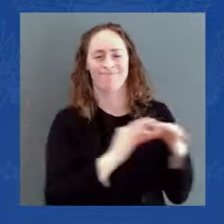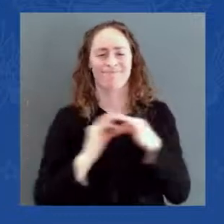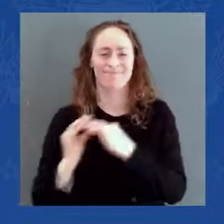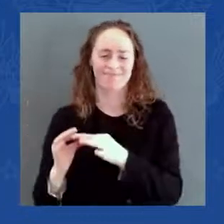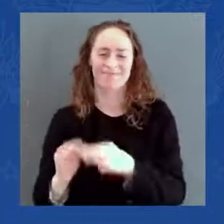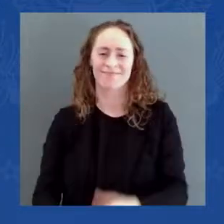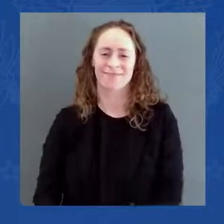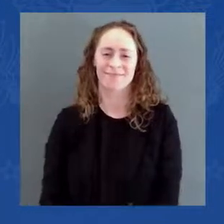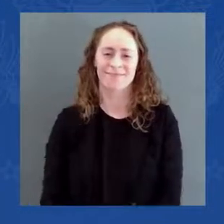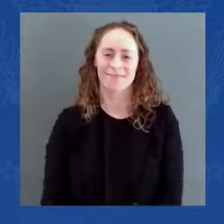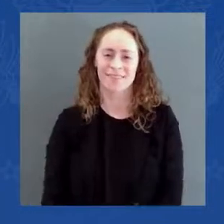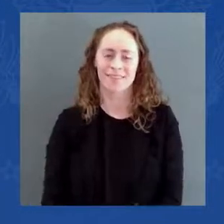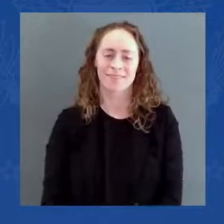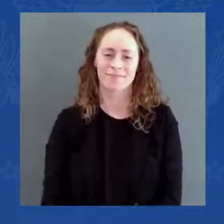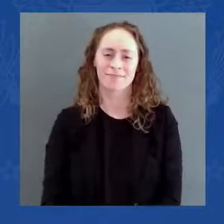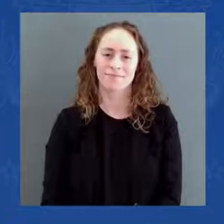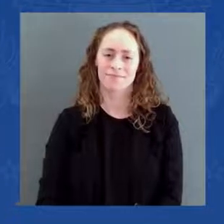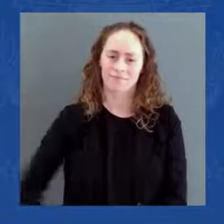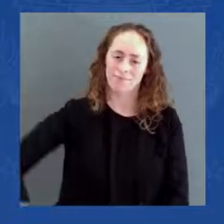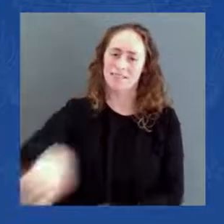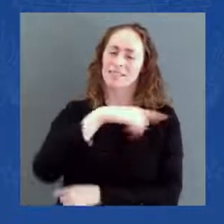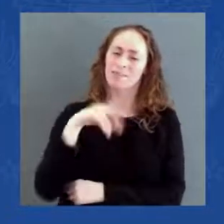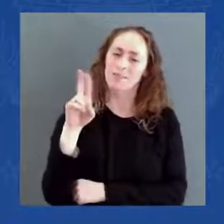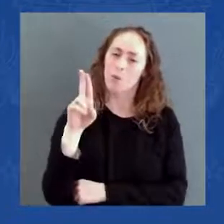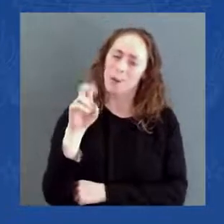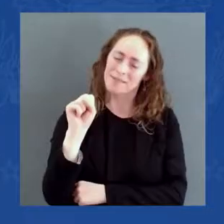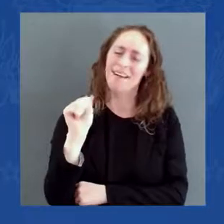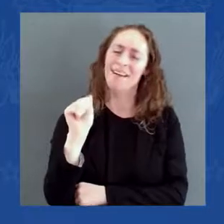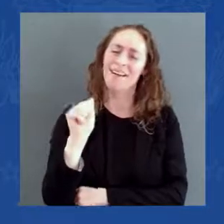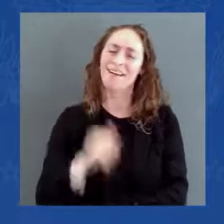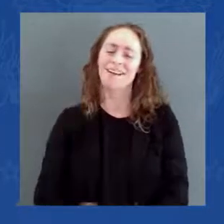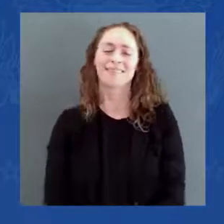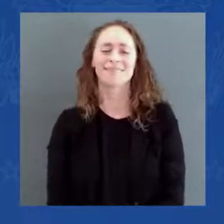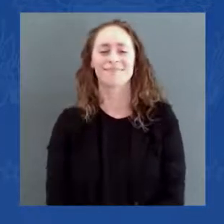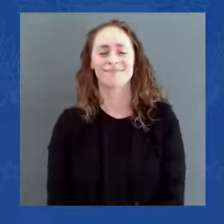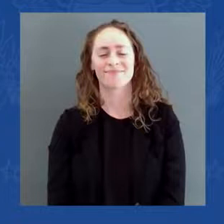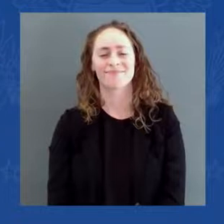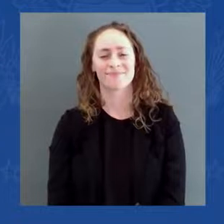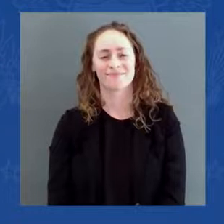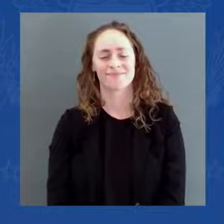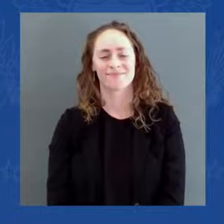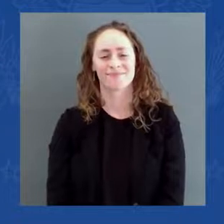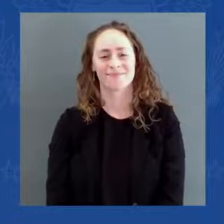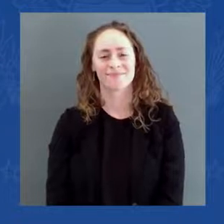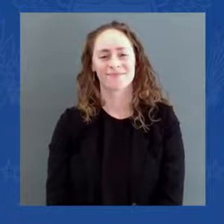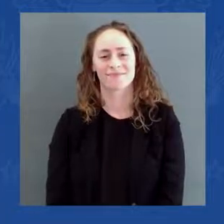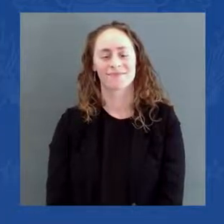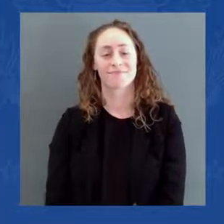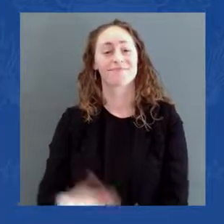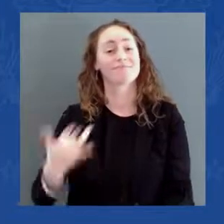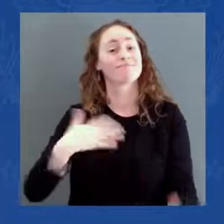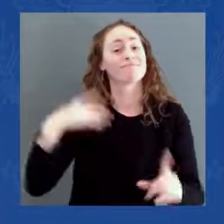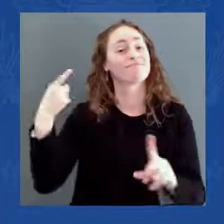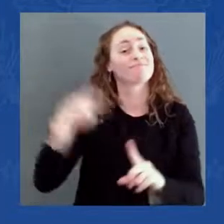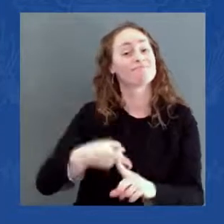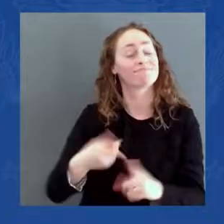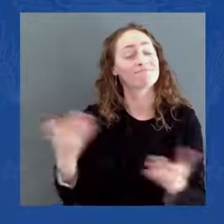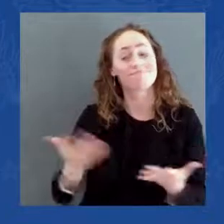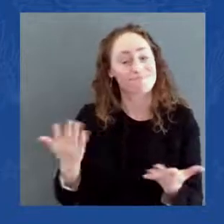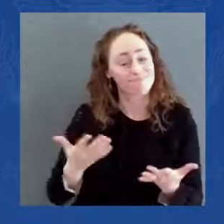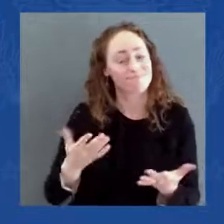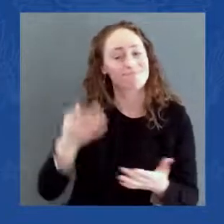bless our doctors, our scientists, and all of you here at NIH for what you're doing for the country and, quite frankly, for the